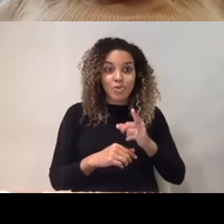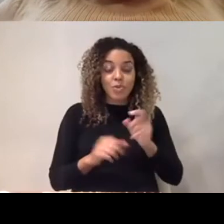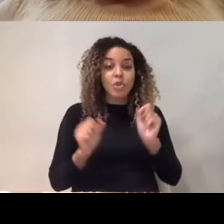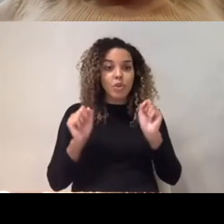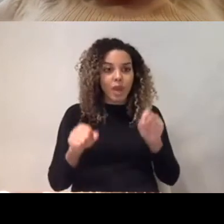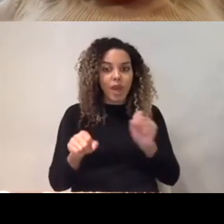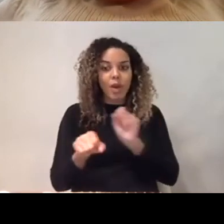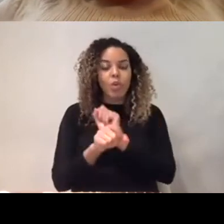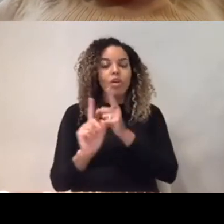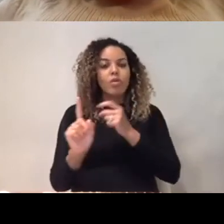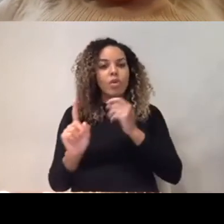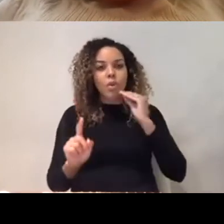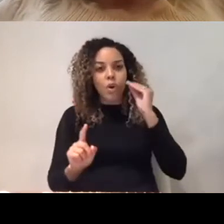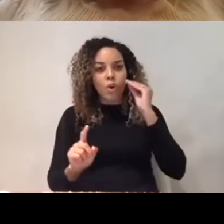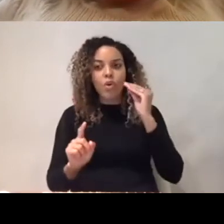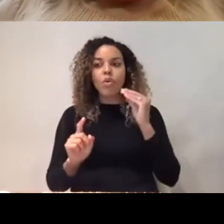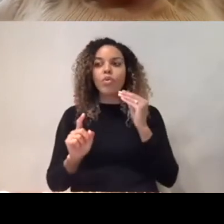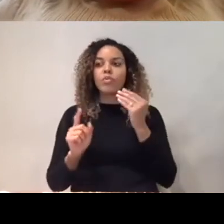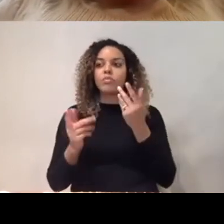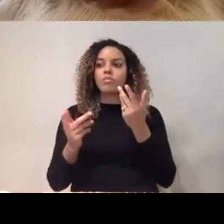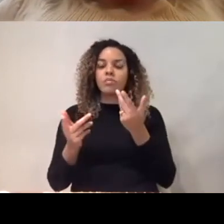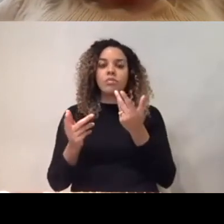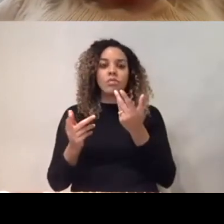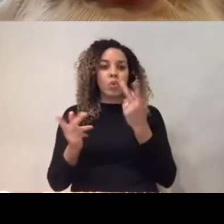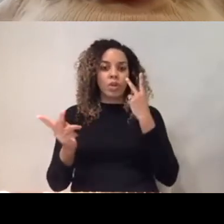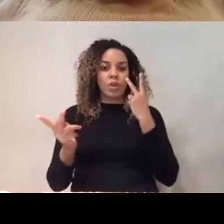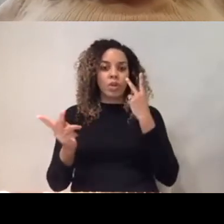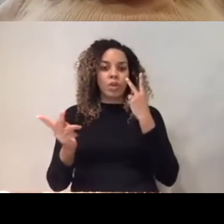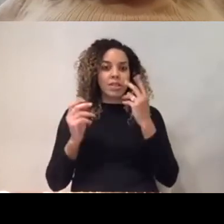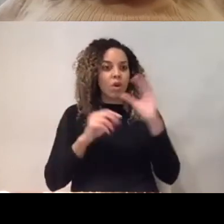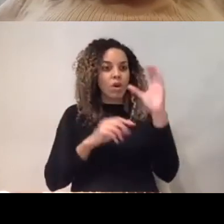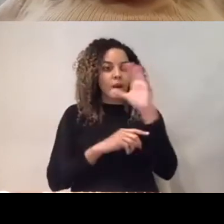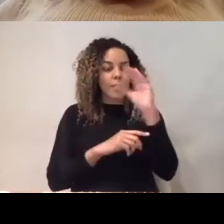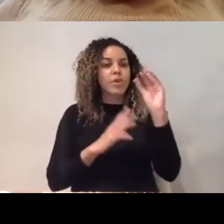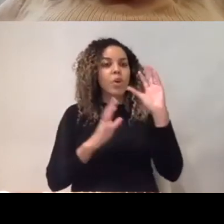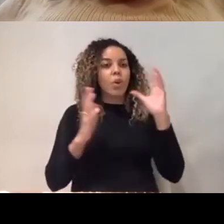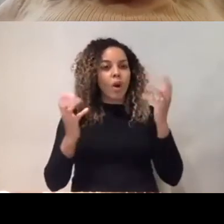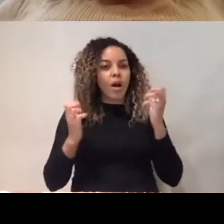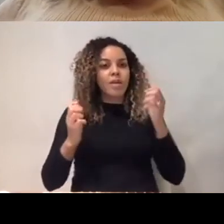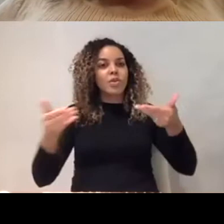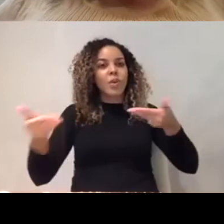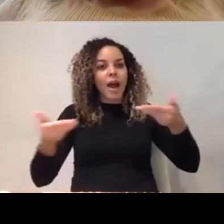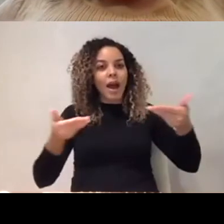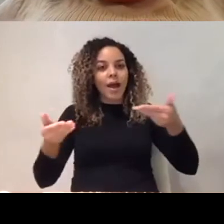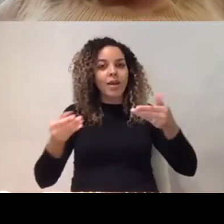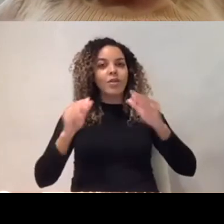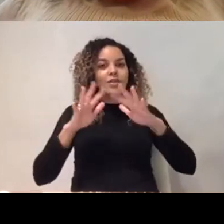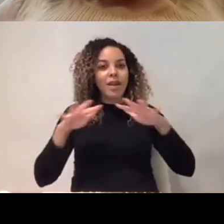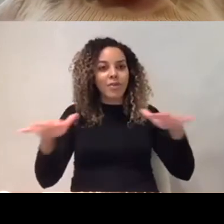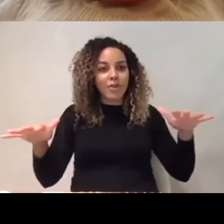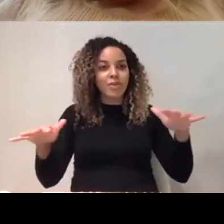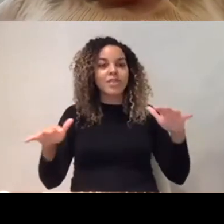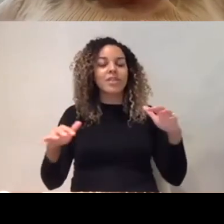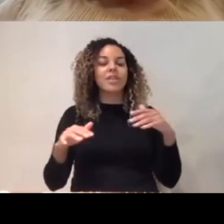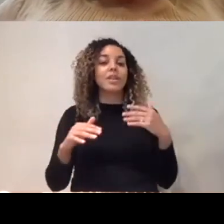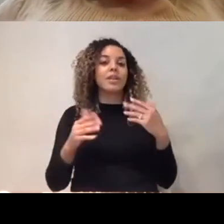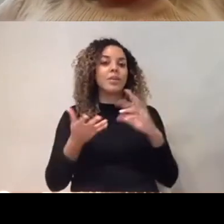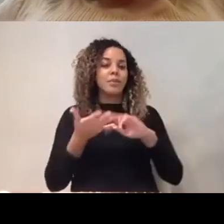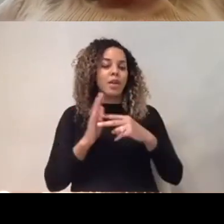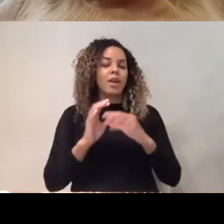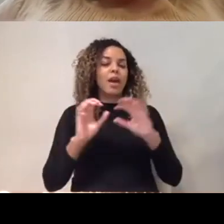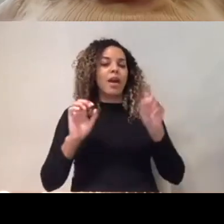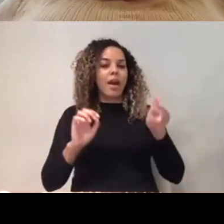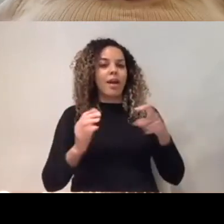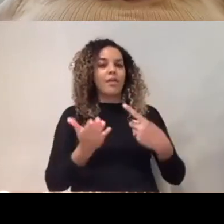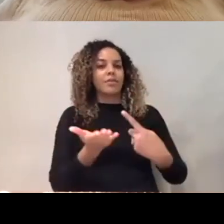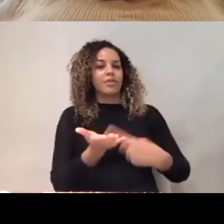extends and as we see more companies want to hire diversity, there needs to be more discussion about making accommodations for